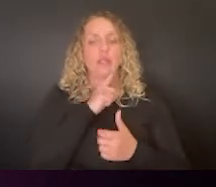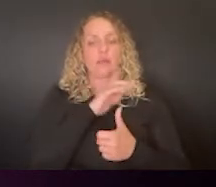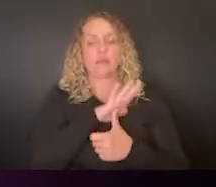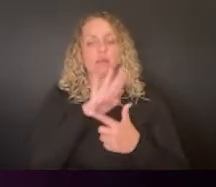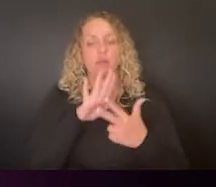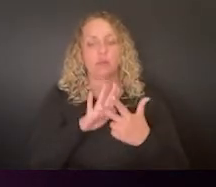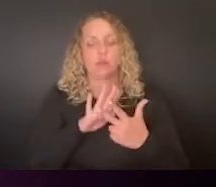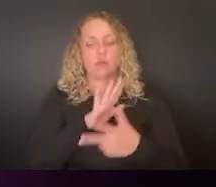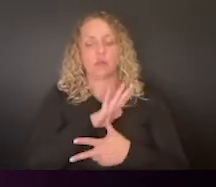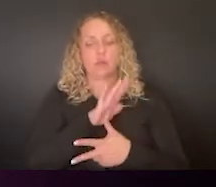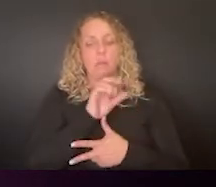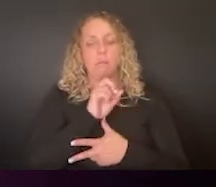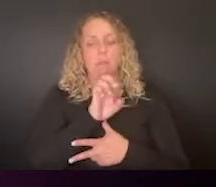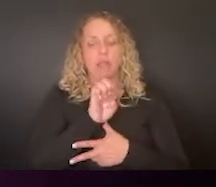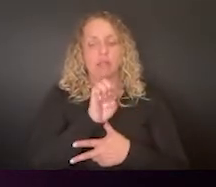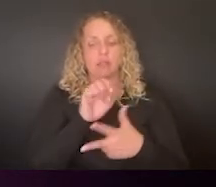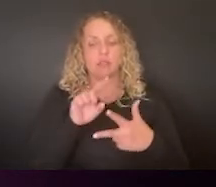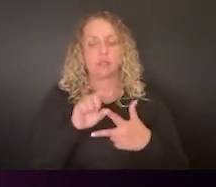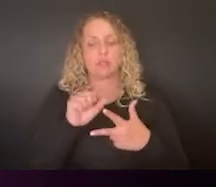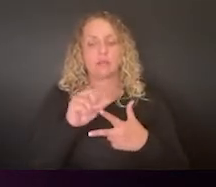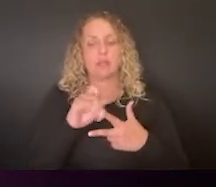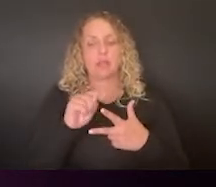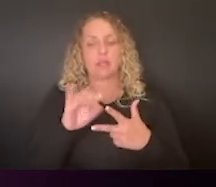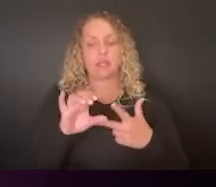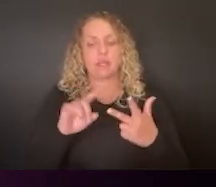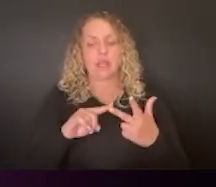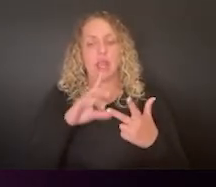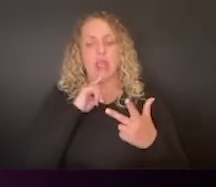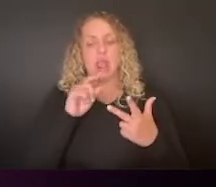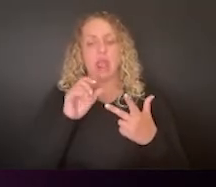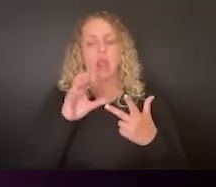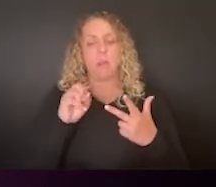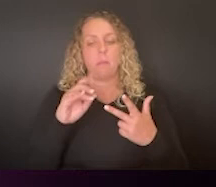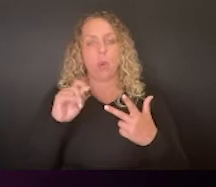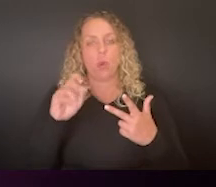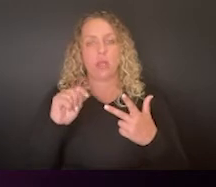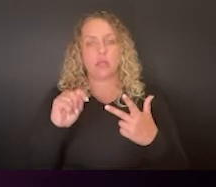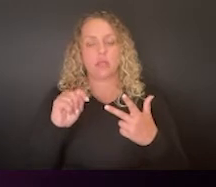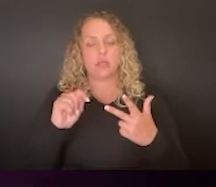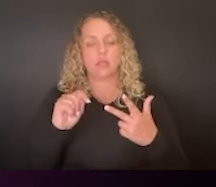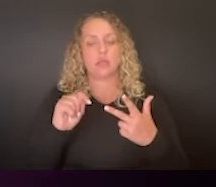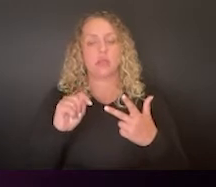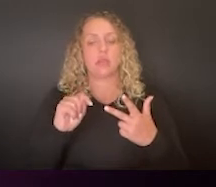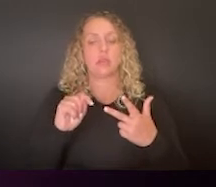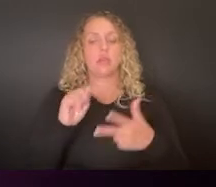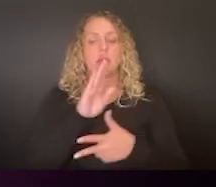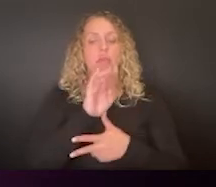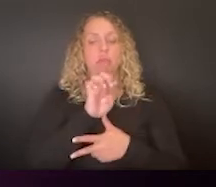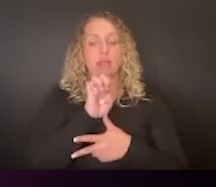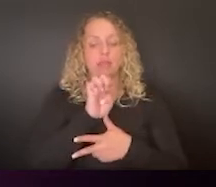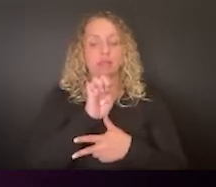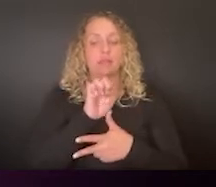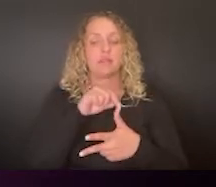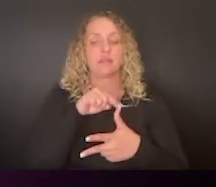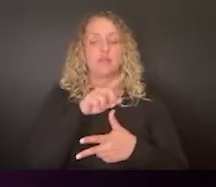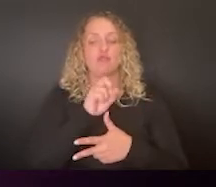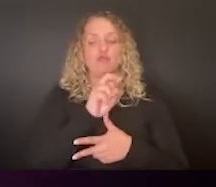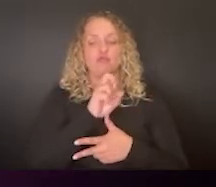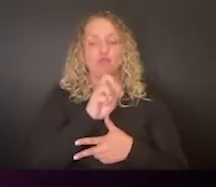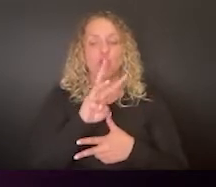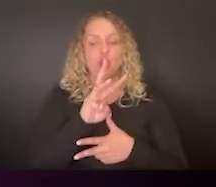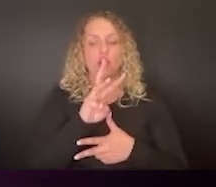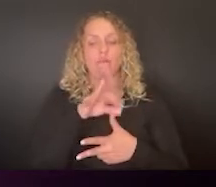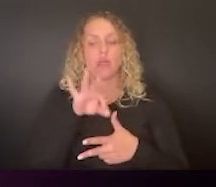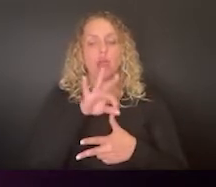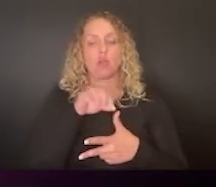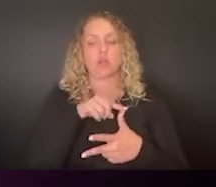work. Now, design tokens span 3 categories. You have base tokens, semantic